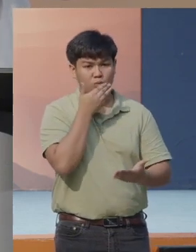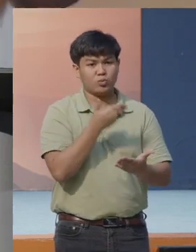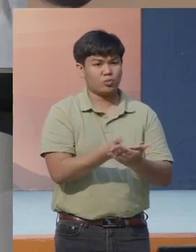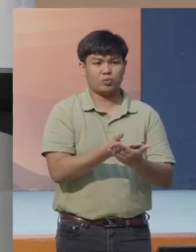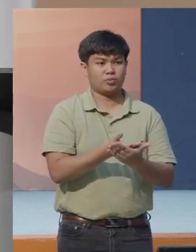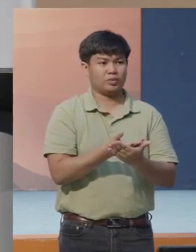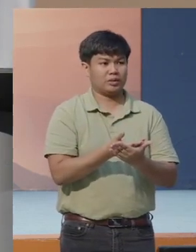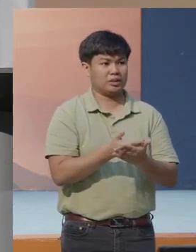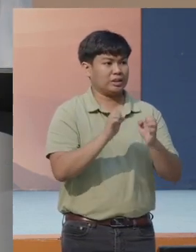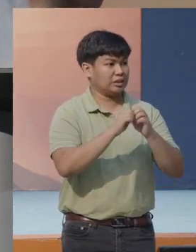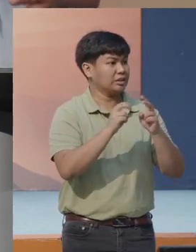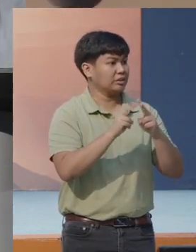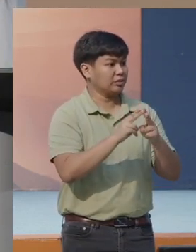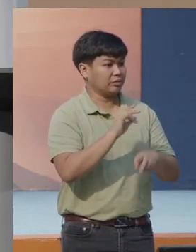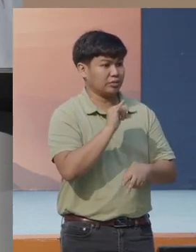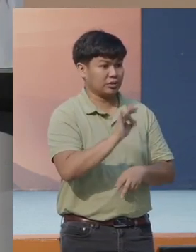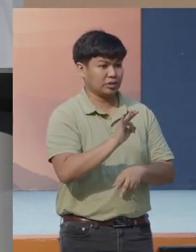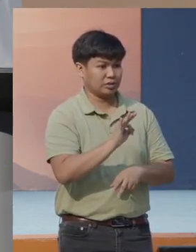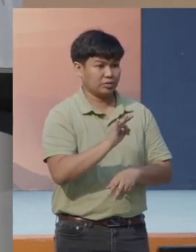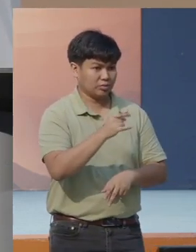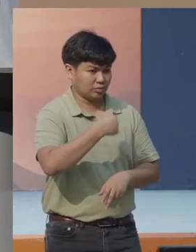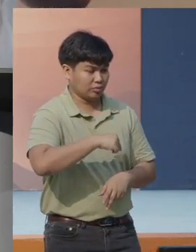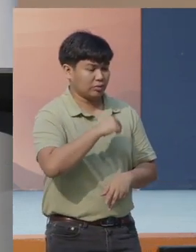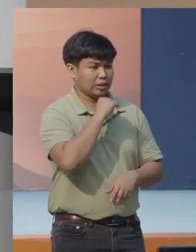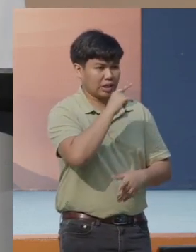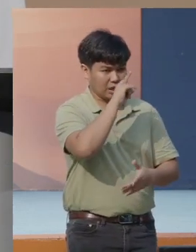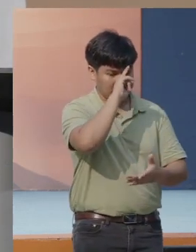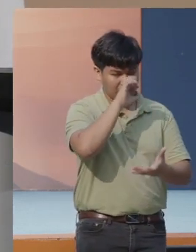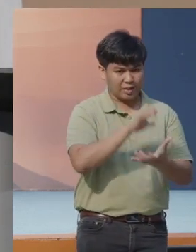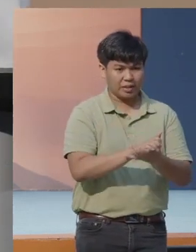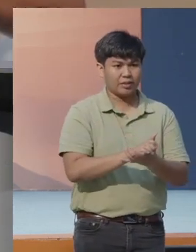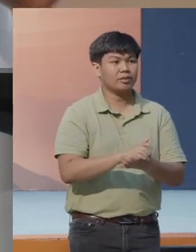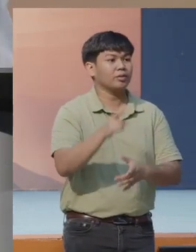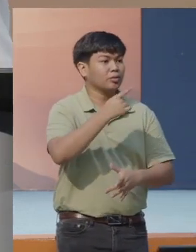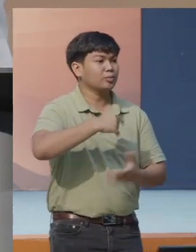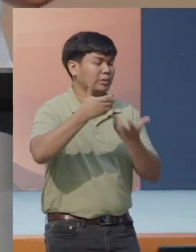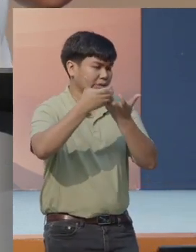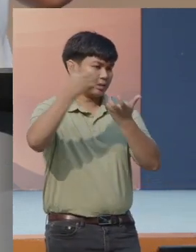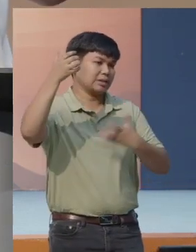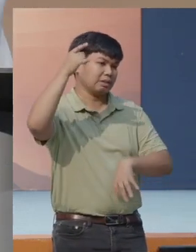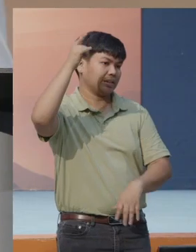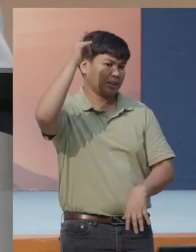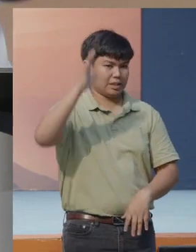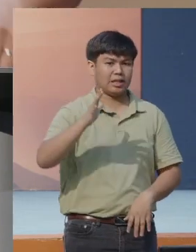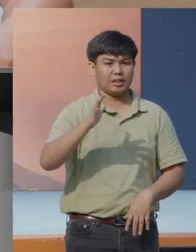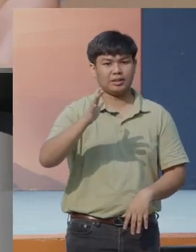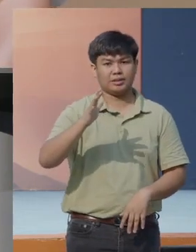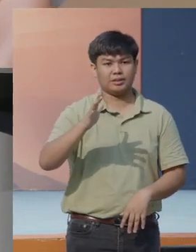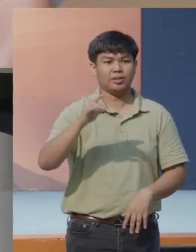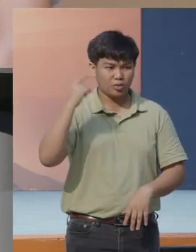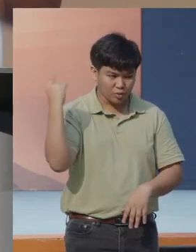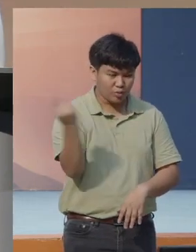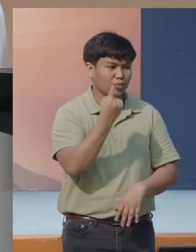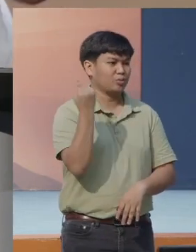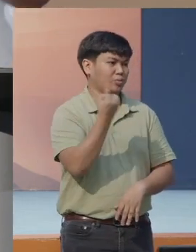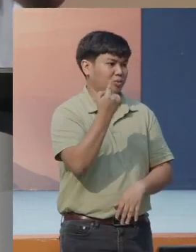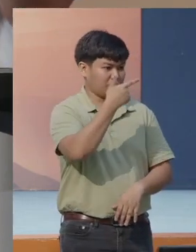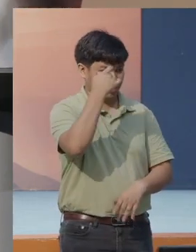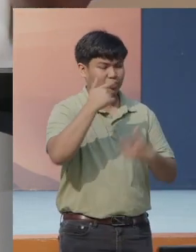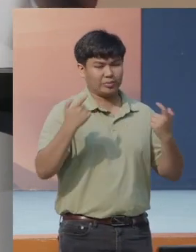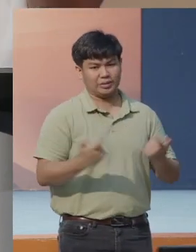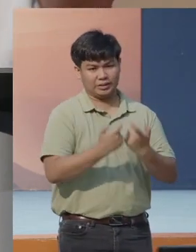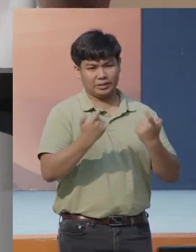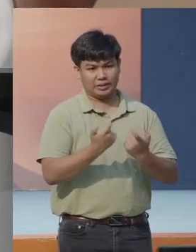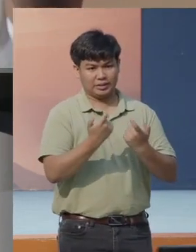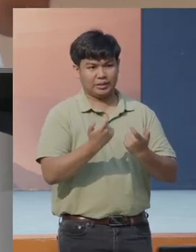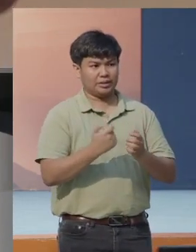you admit it or not, we sin against God and against our neighbor. And the